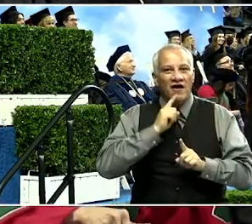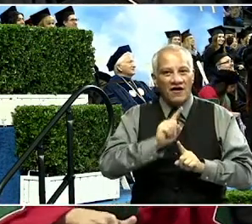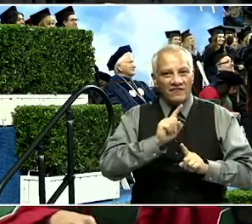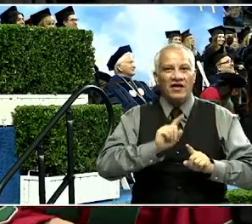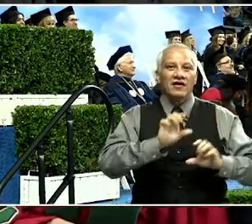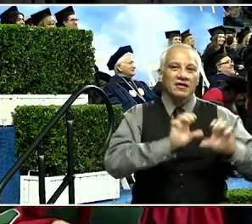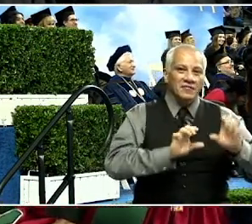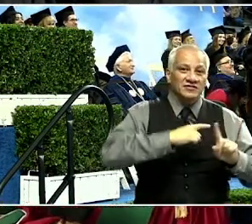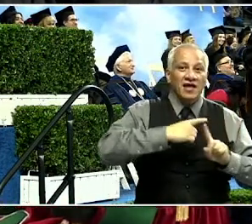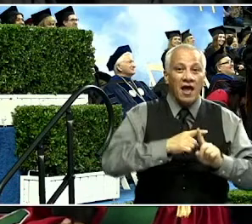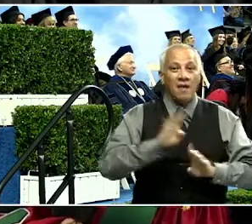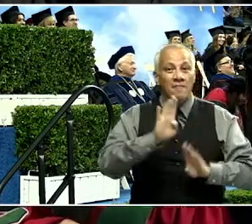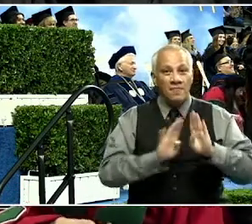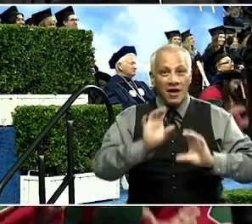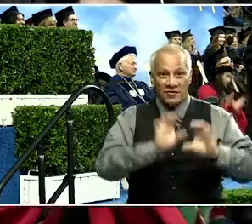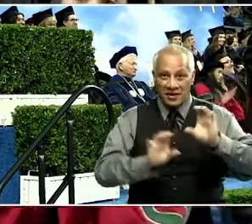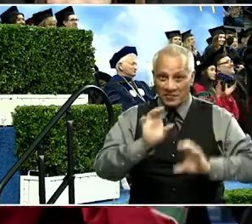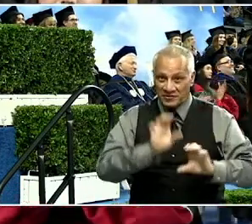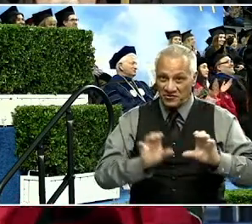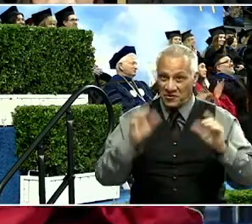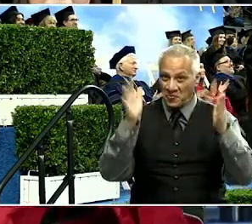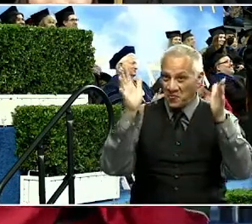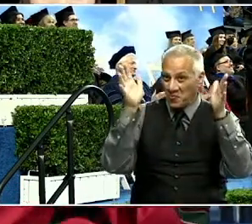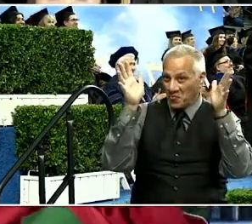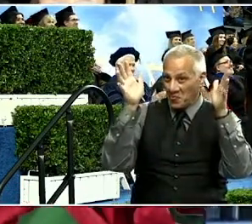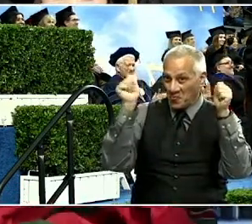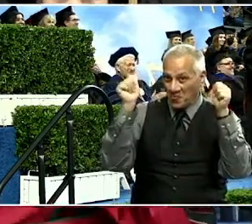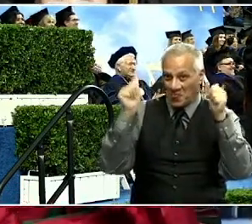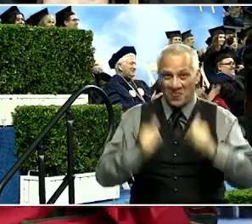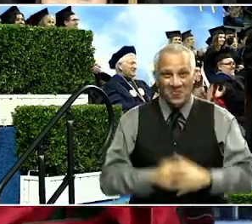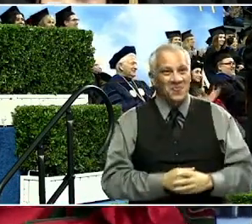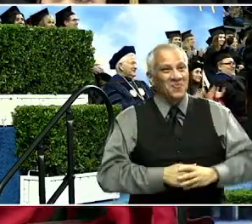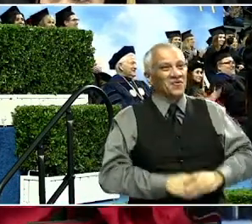and Biochemistry. Thank you.